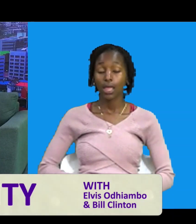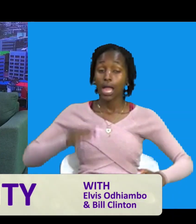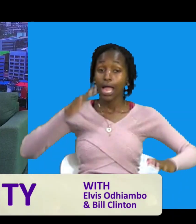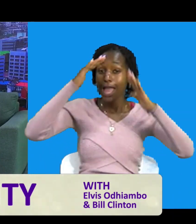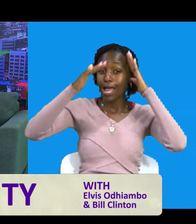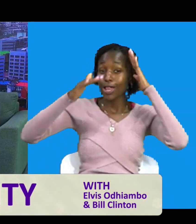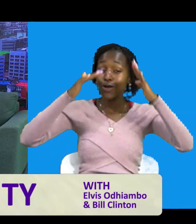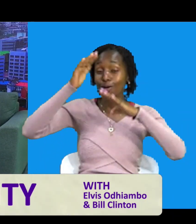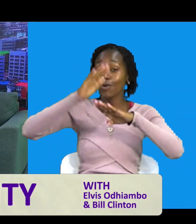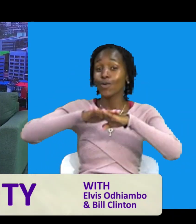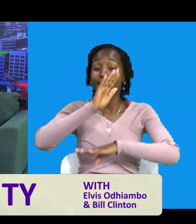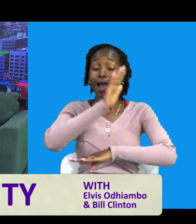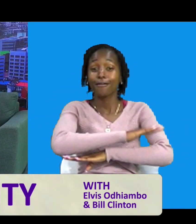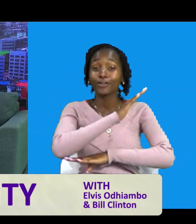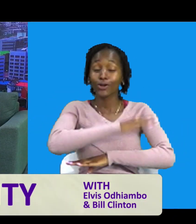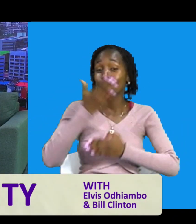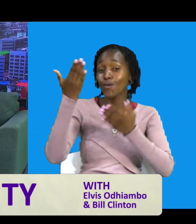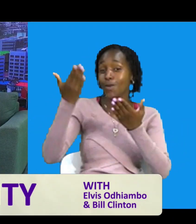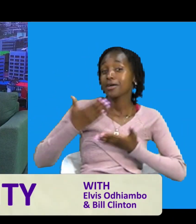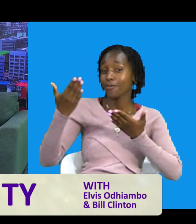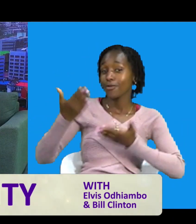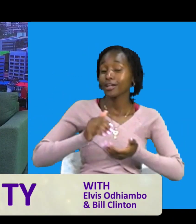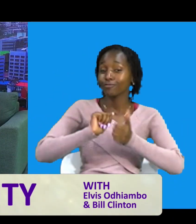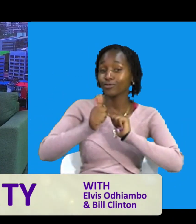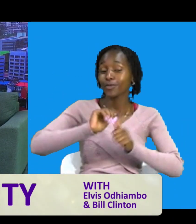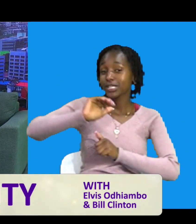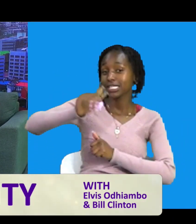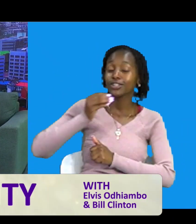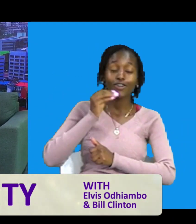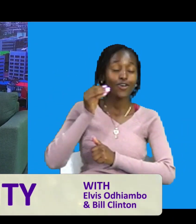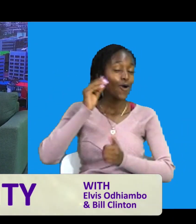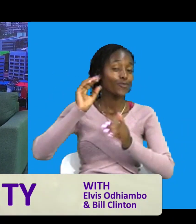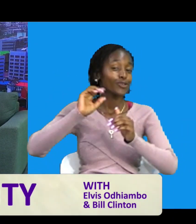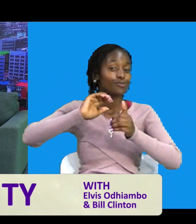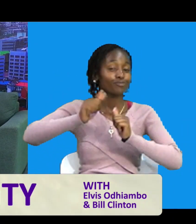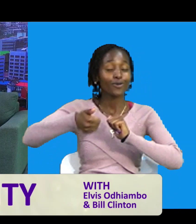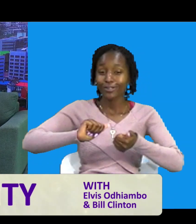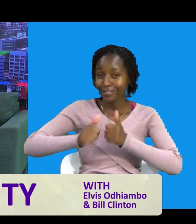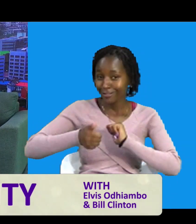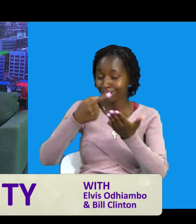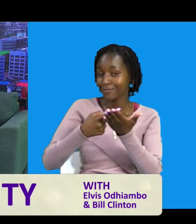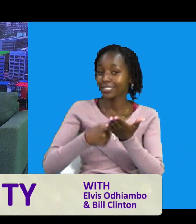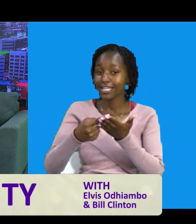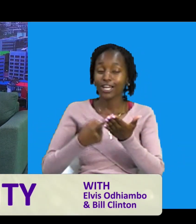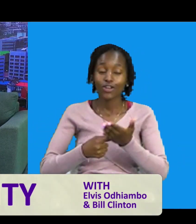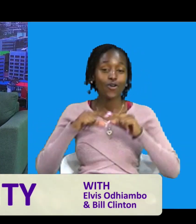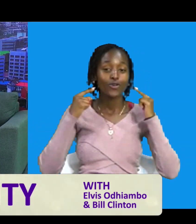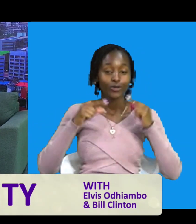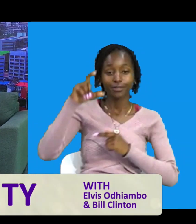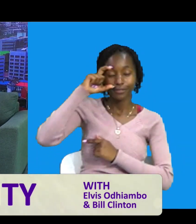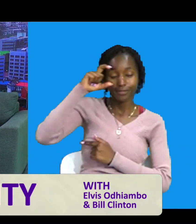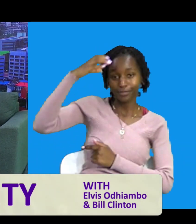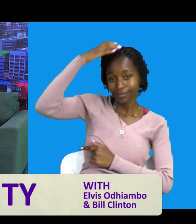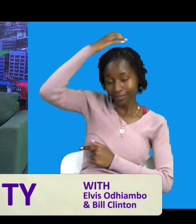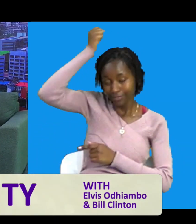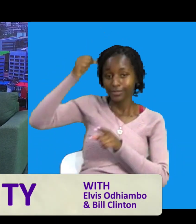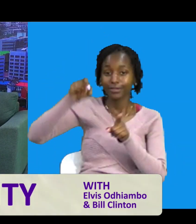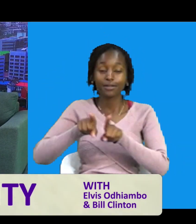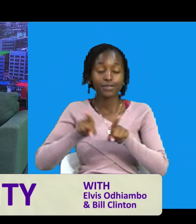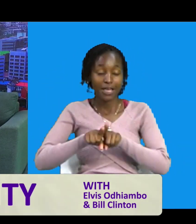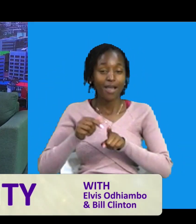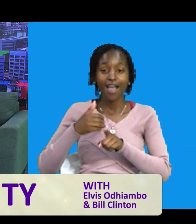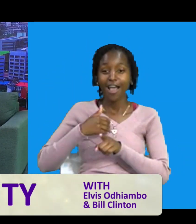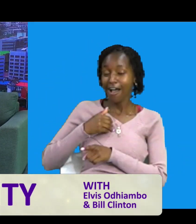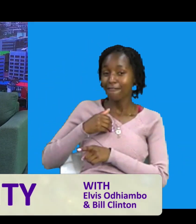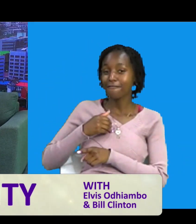and a very good afternoon. Welcome to Sports City, your home of sports analysis. You are with me, Bill Clinton Odhiambo, and joining me on panel kama